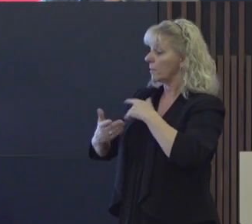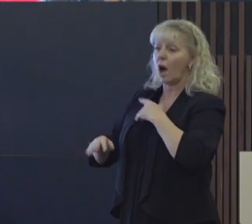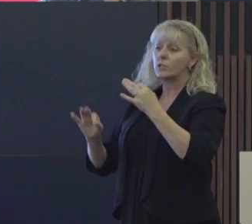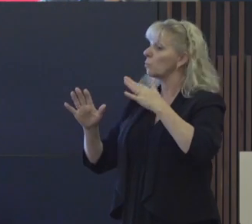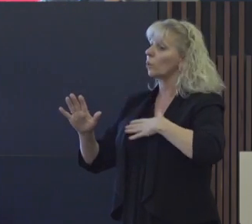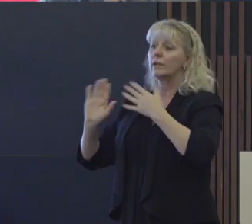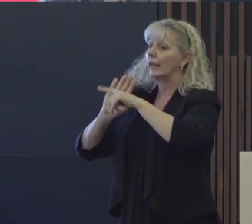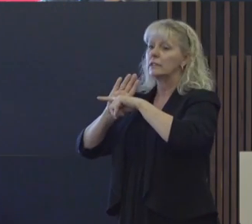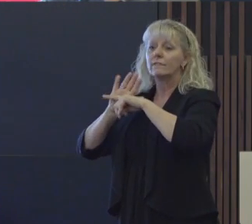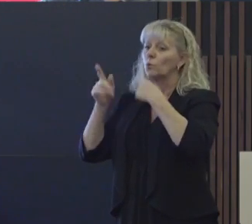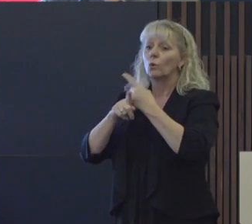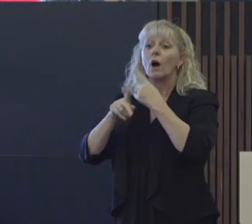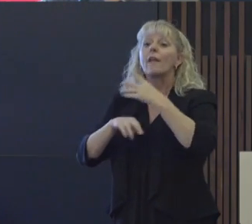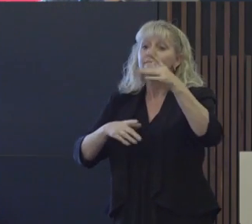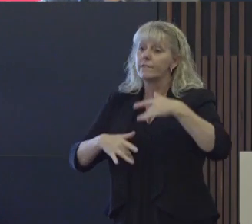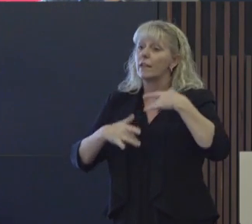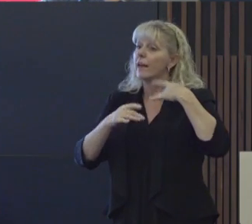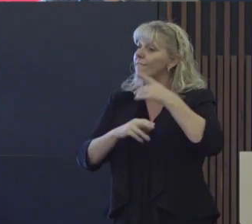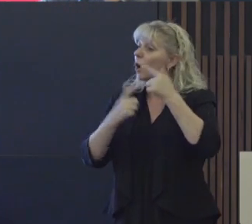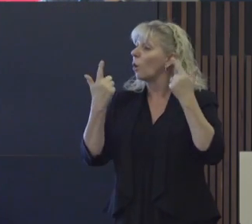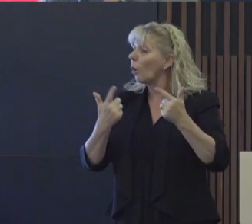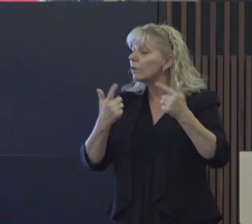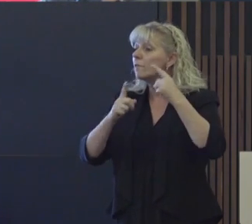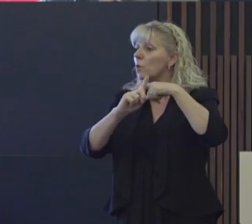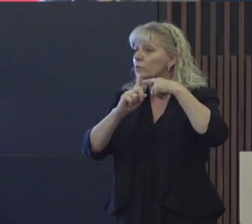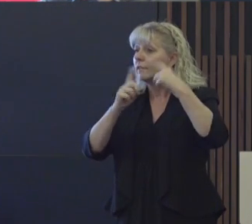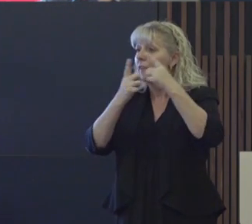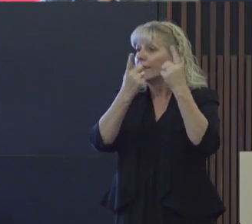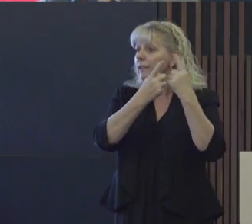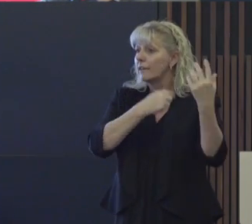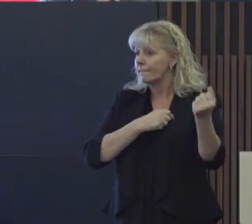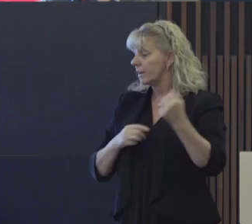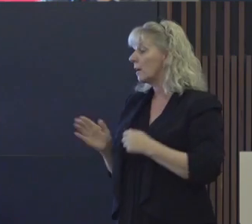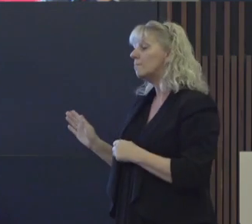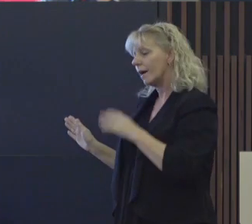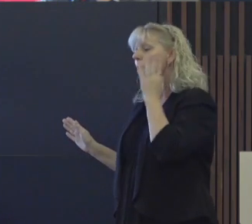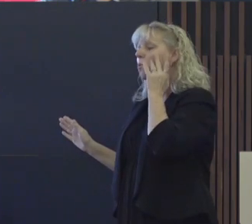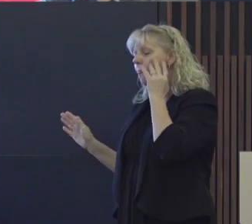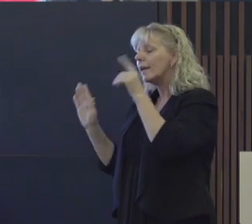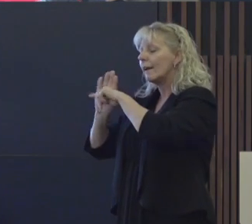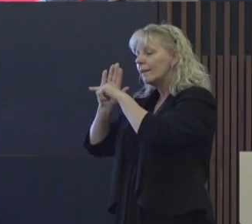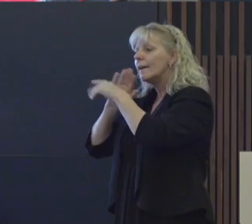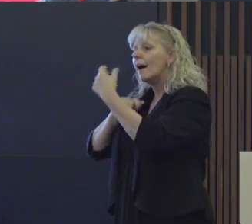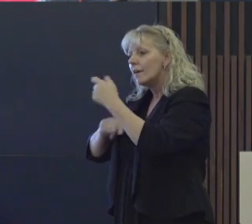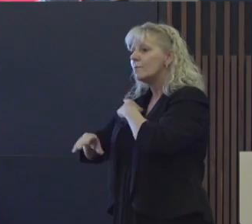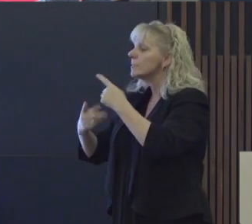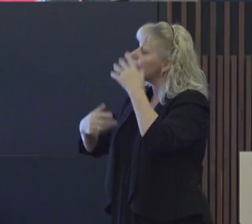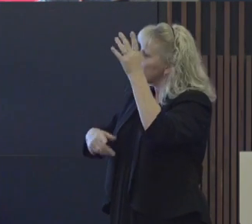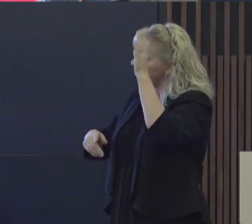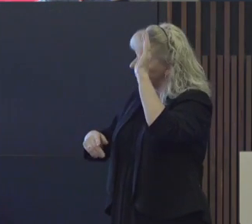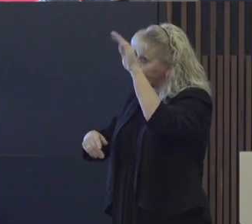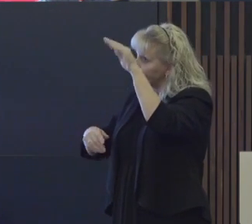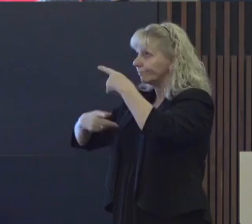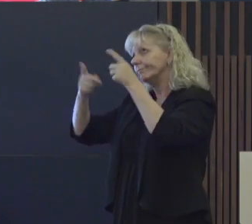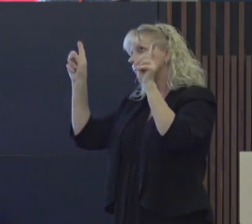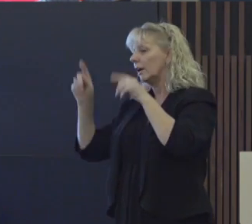want to be negative because I think there's a lot of positive things happening in the community as well. But I think when there's negatives, they have to be called out. Oh, they do, absolutely. Called out for